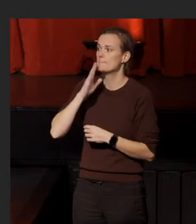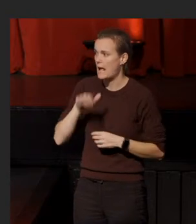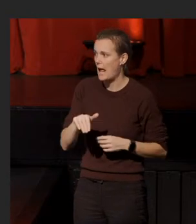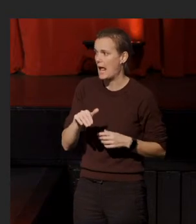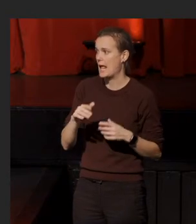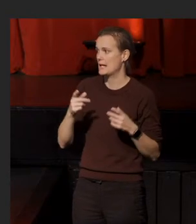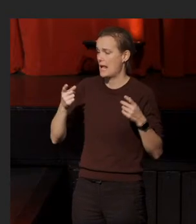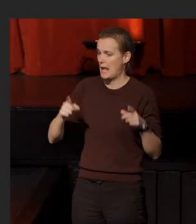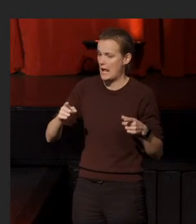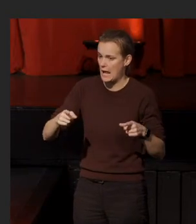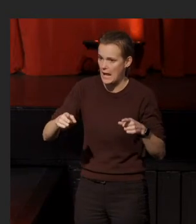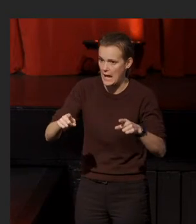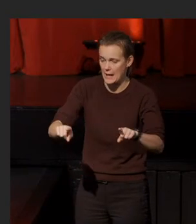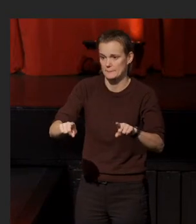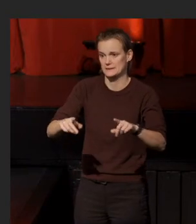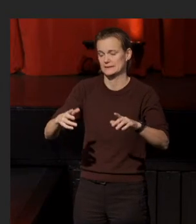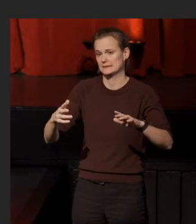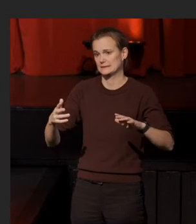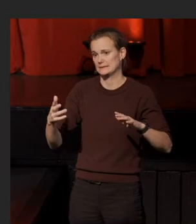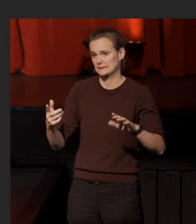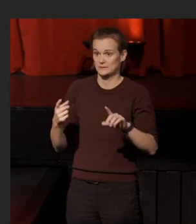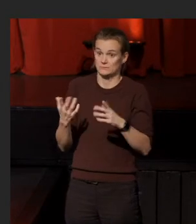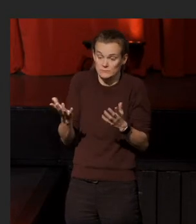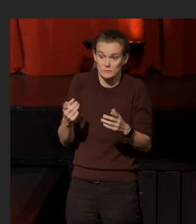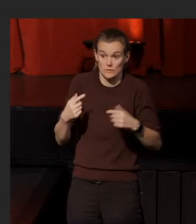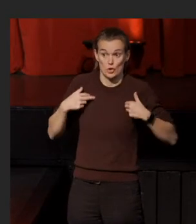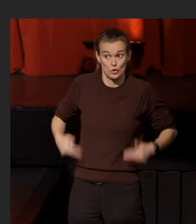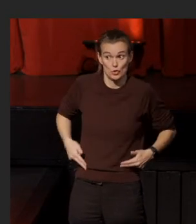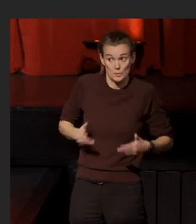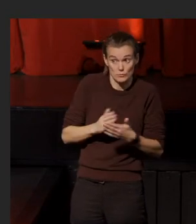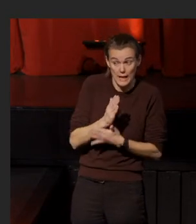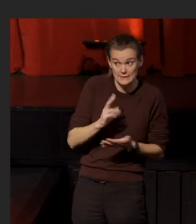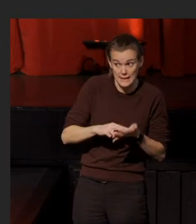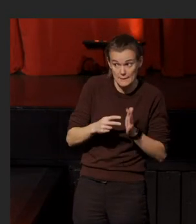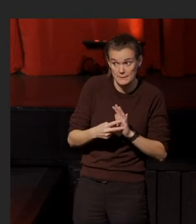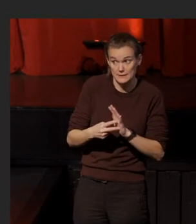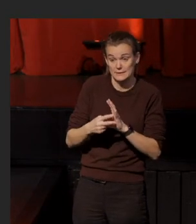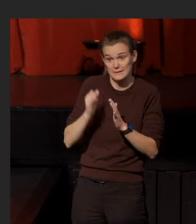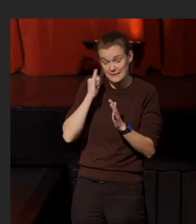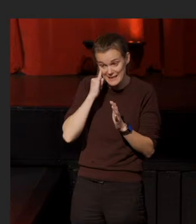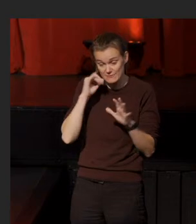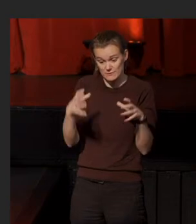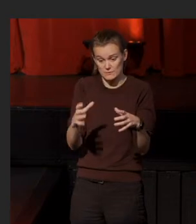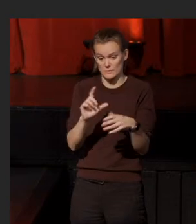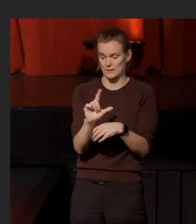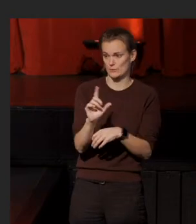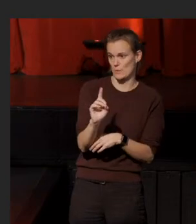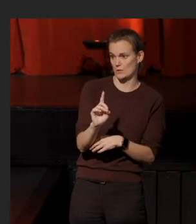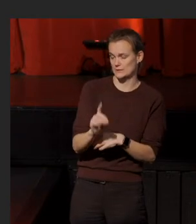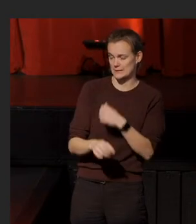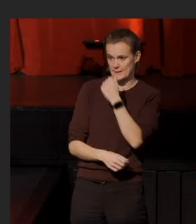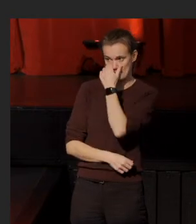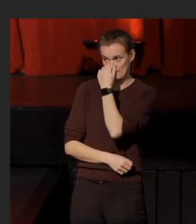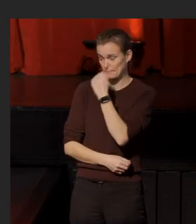really unsavory from a perspective of human rights and liberal democracy. As we're talking